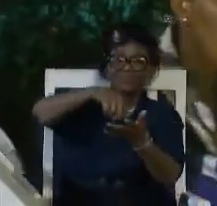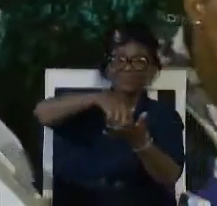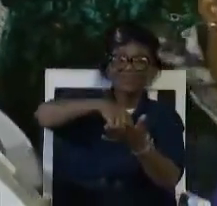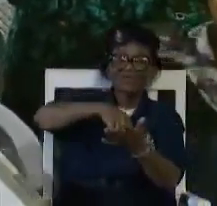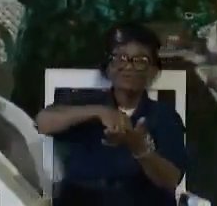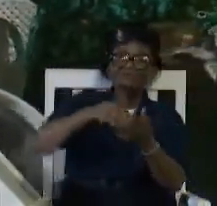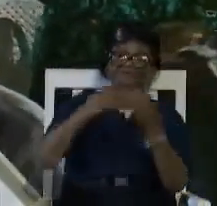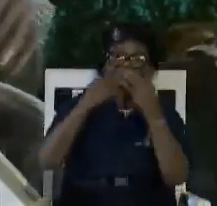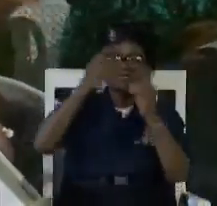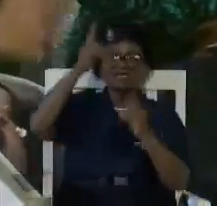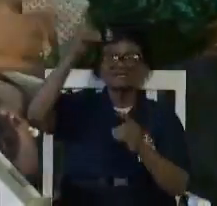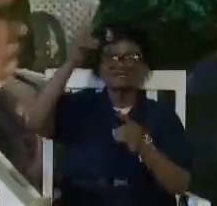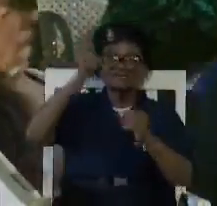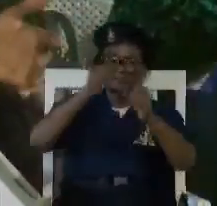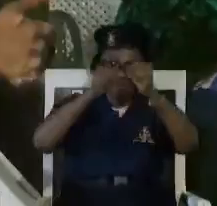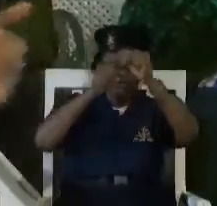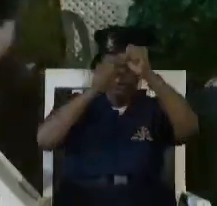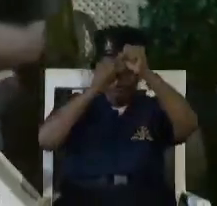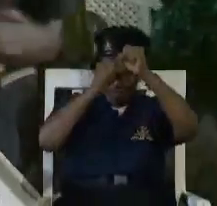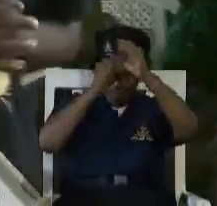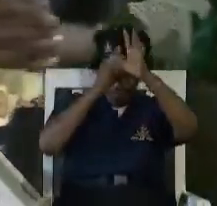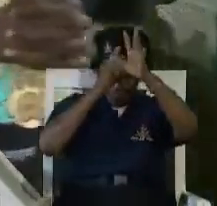Thank you, Father.